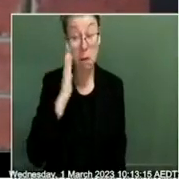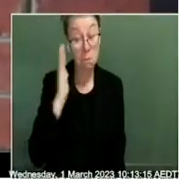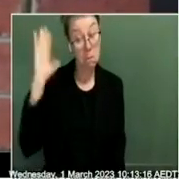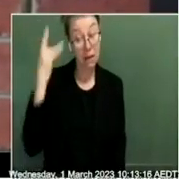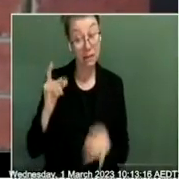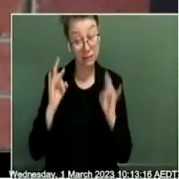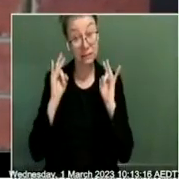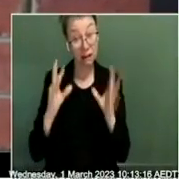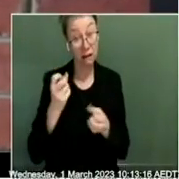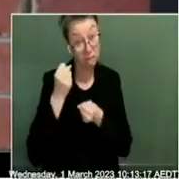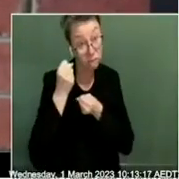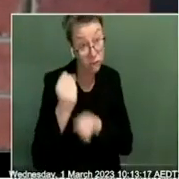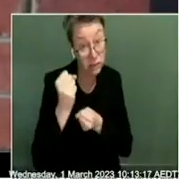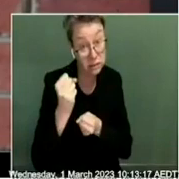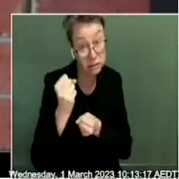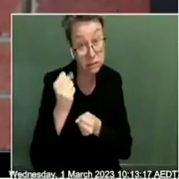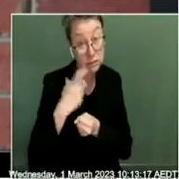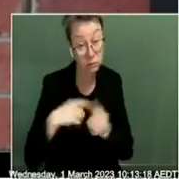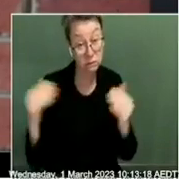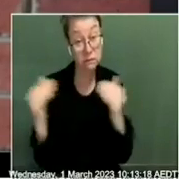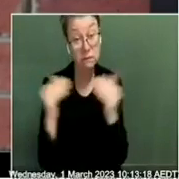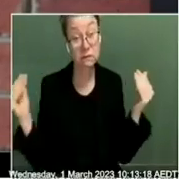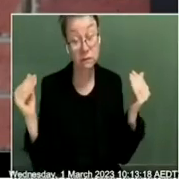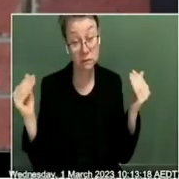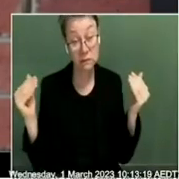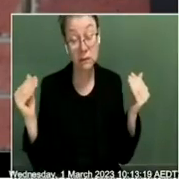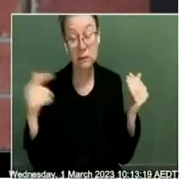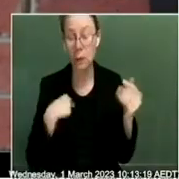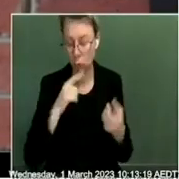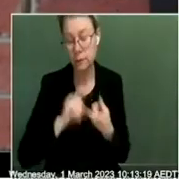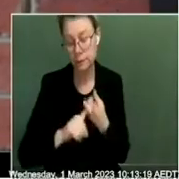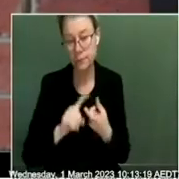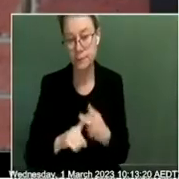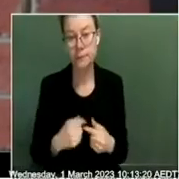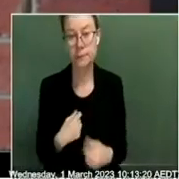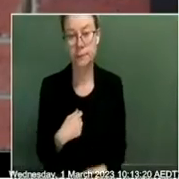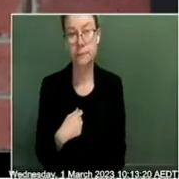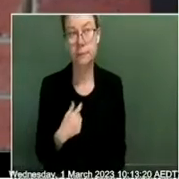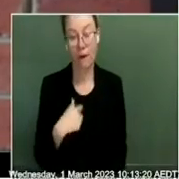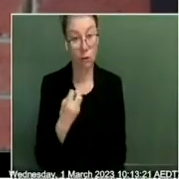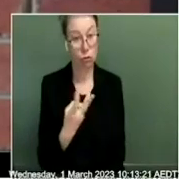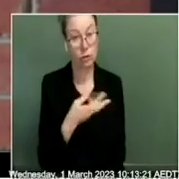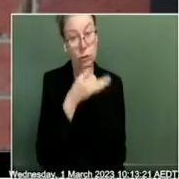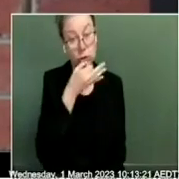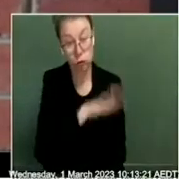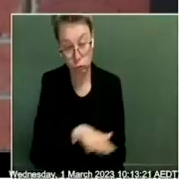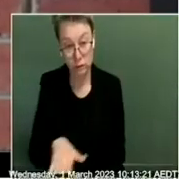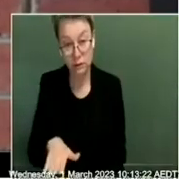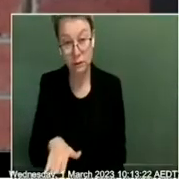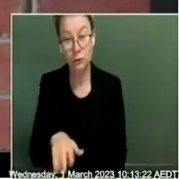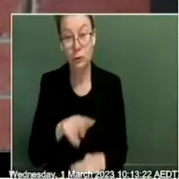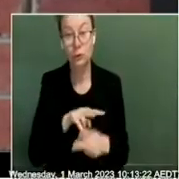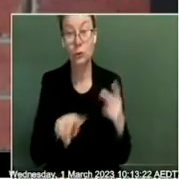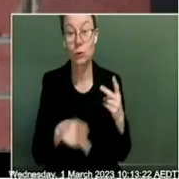I've got three children, two good kids, one naughty one,